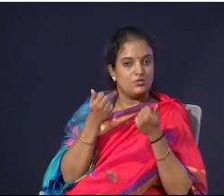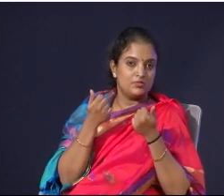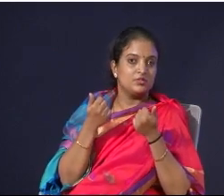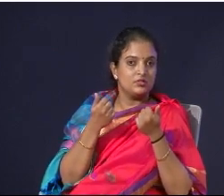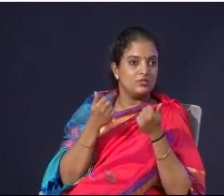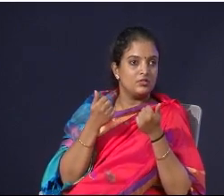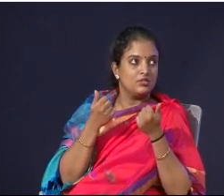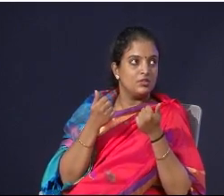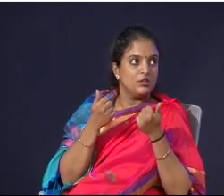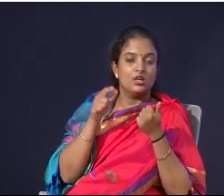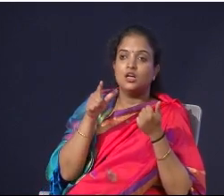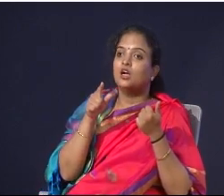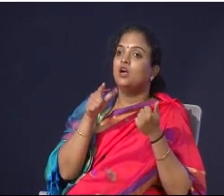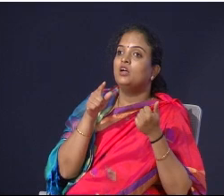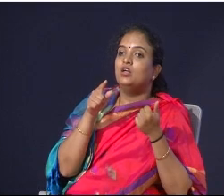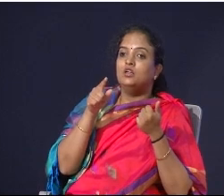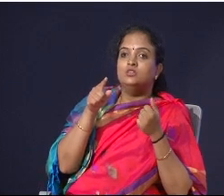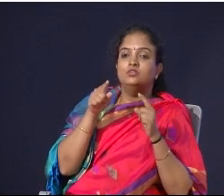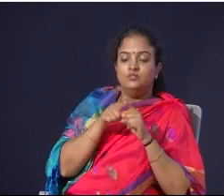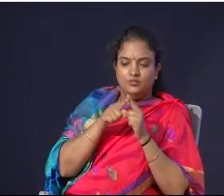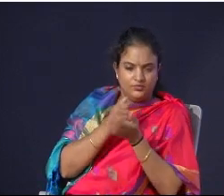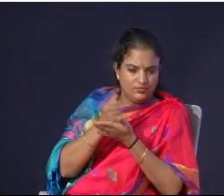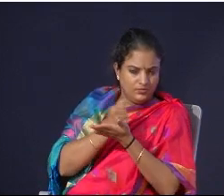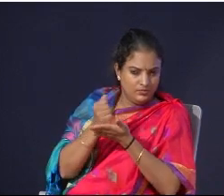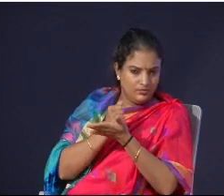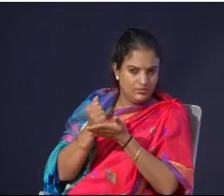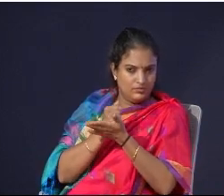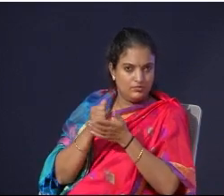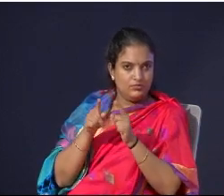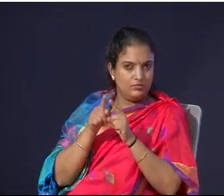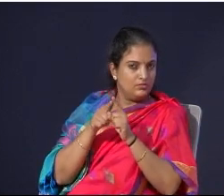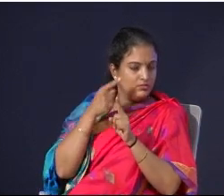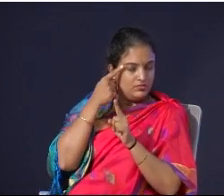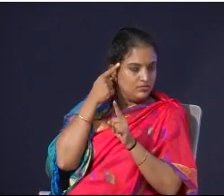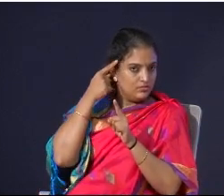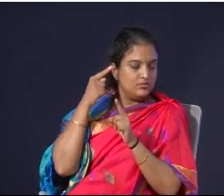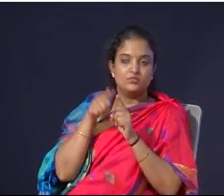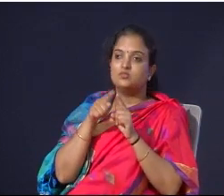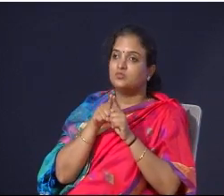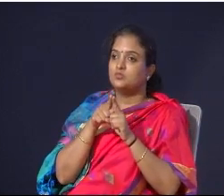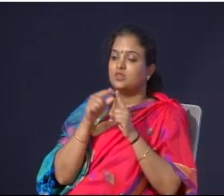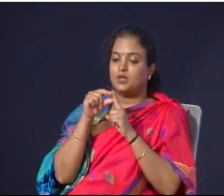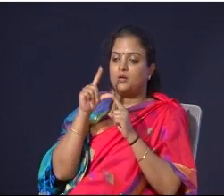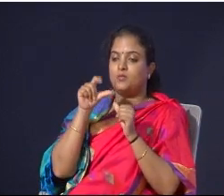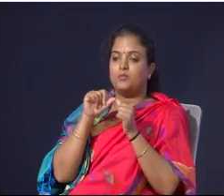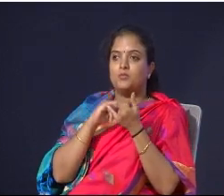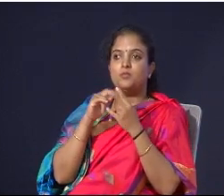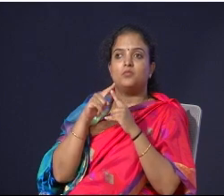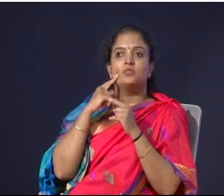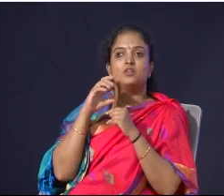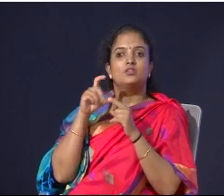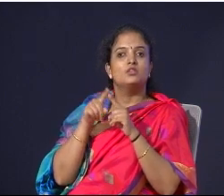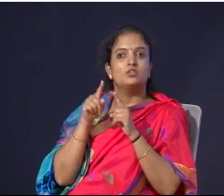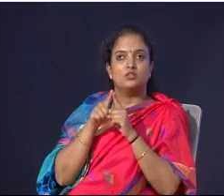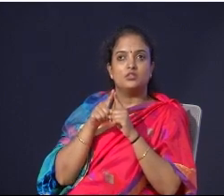And this residual vision can be retrained because of the neural plasticity. Okay? So my program is about